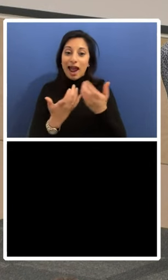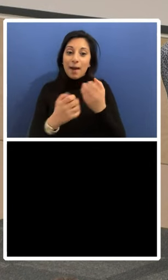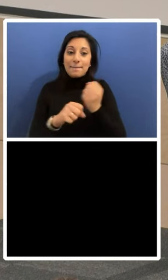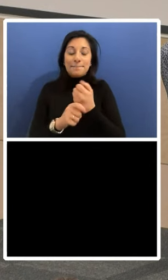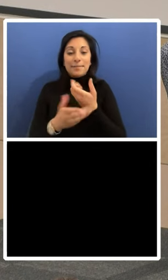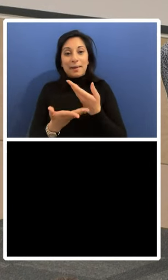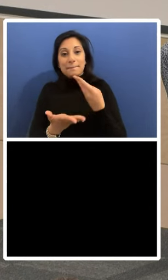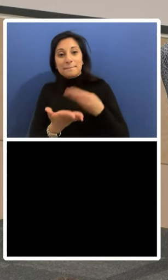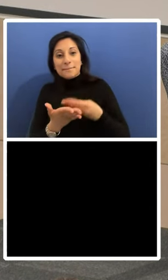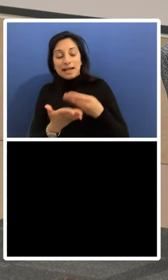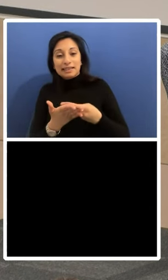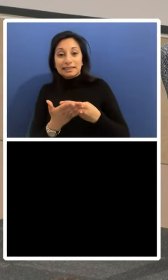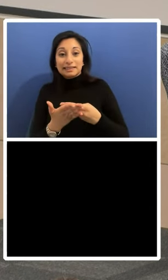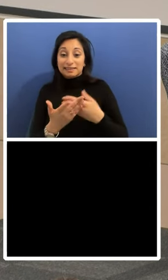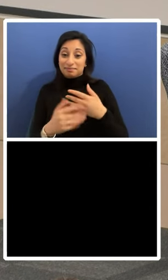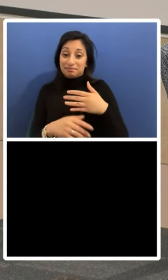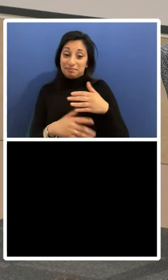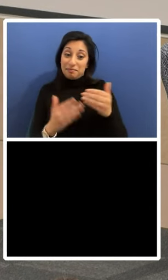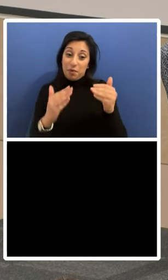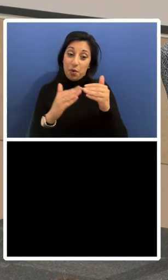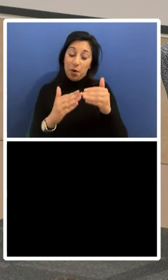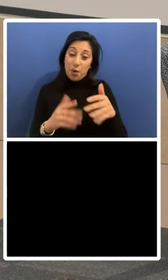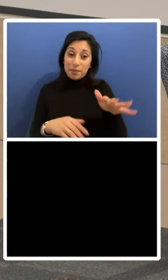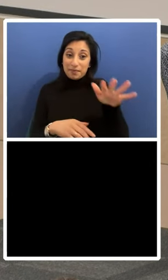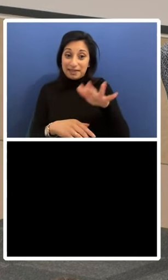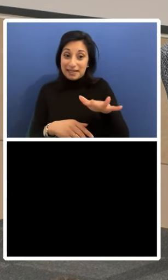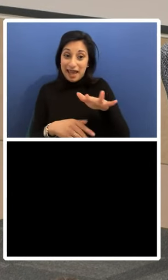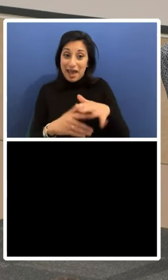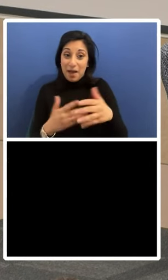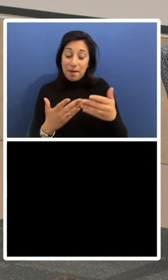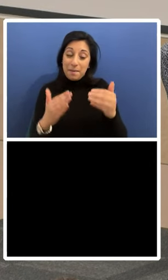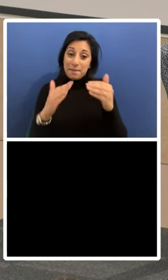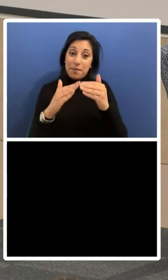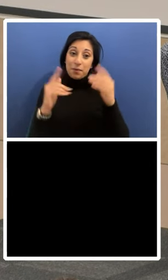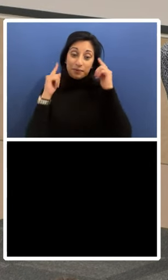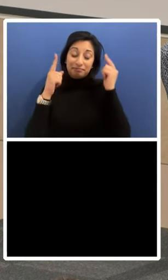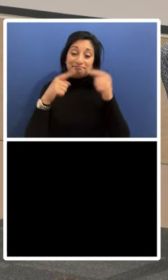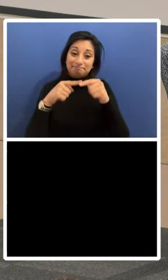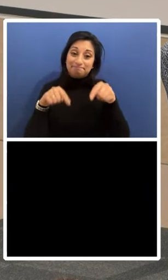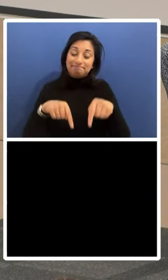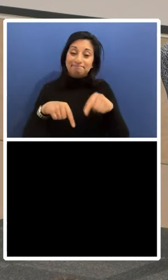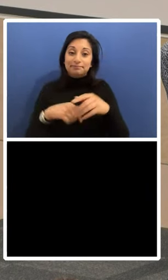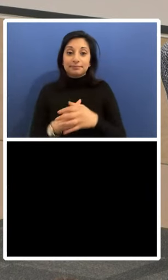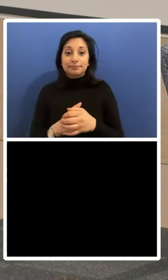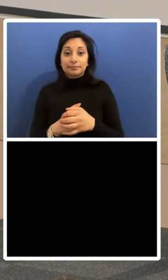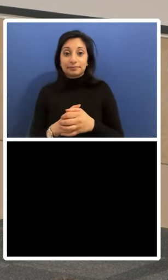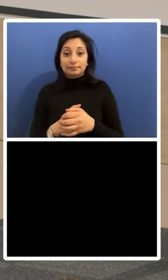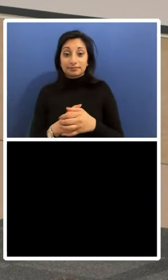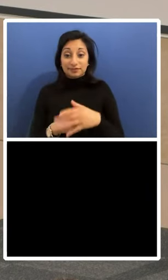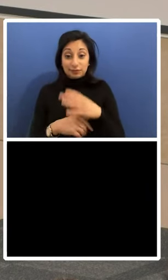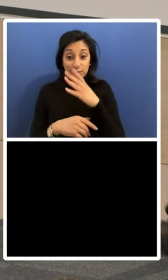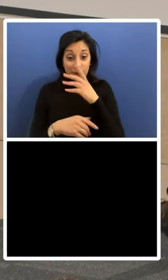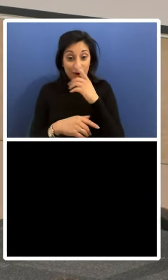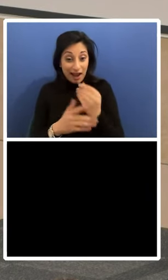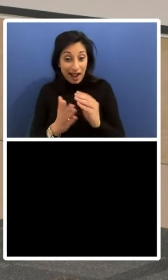is my home university, and it means a lot to see people coming. You know, if you can get the book, you know, I know